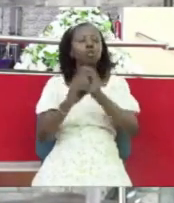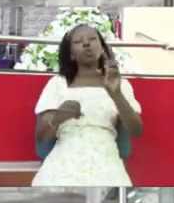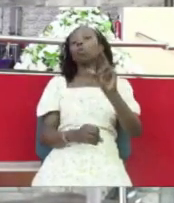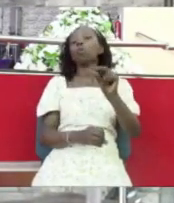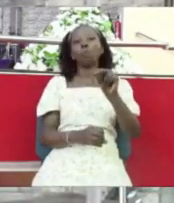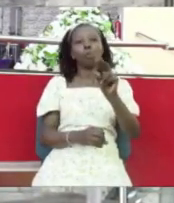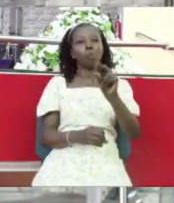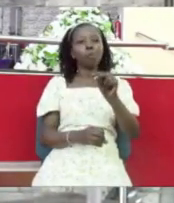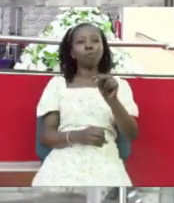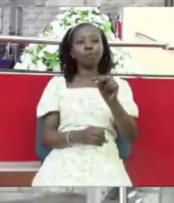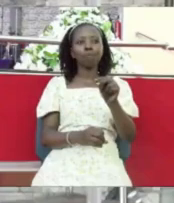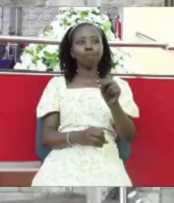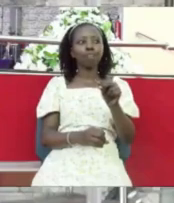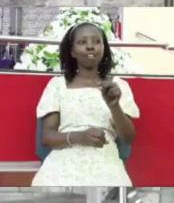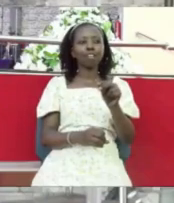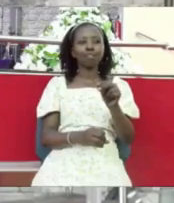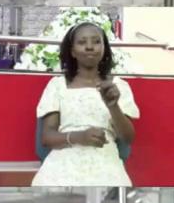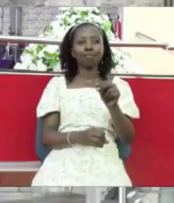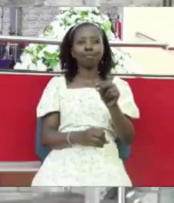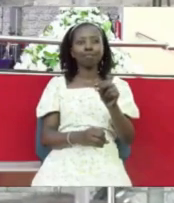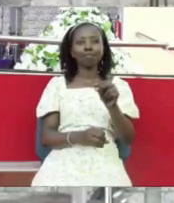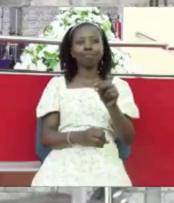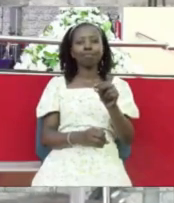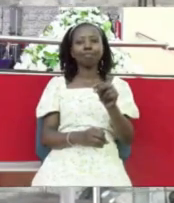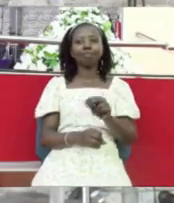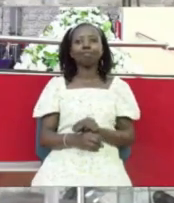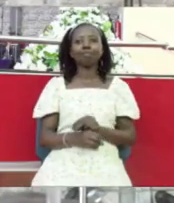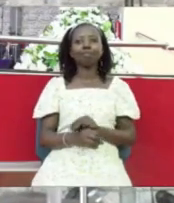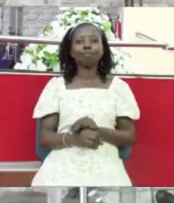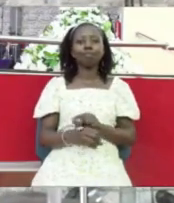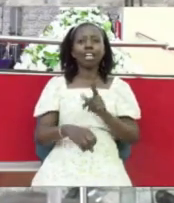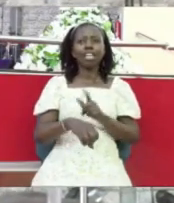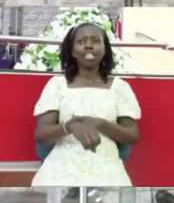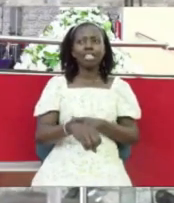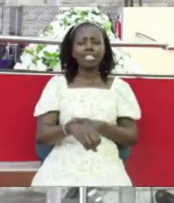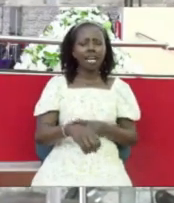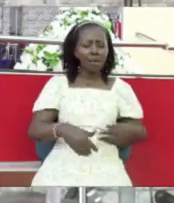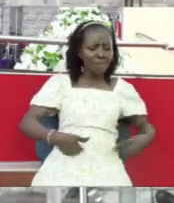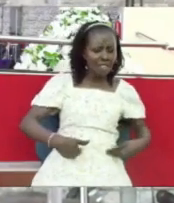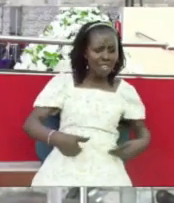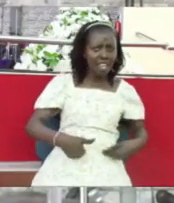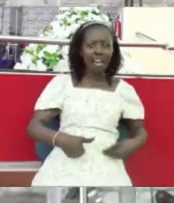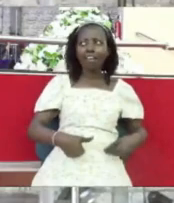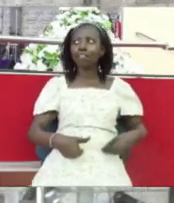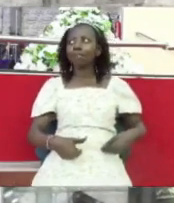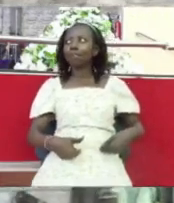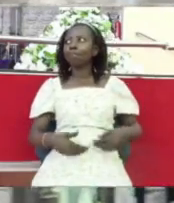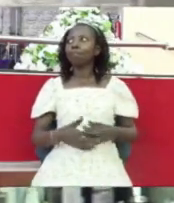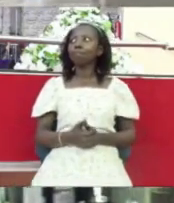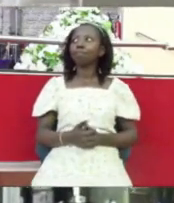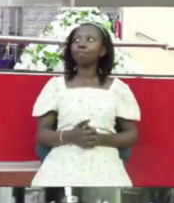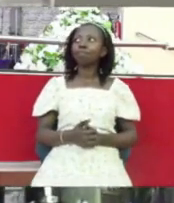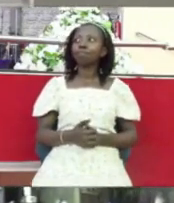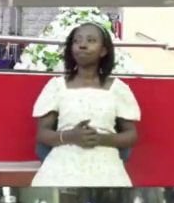hatutaigiza. Ama tuwe wasanii. When we were a little younger, Wakati tulikuwa wa